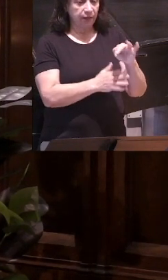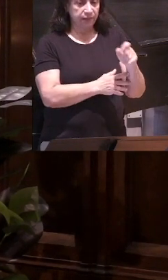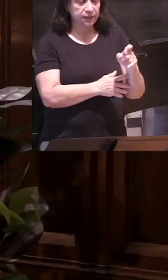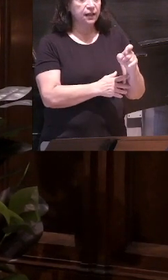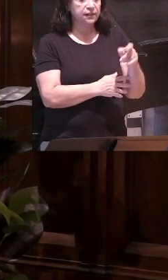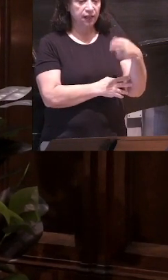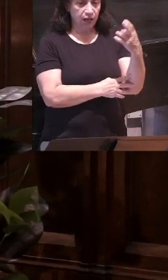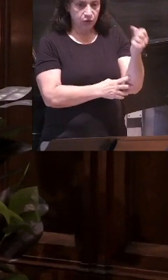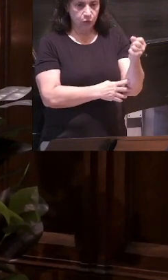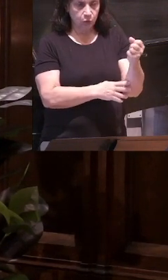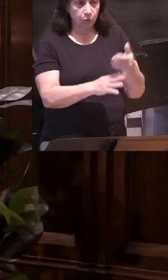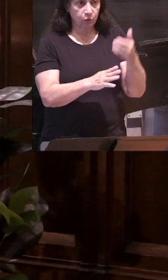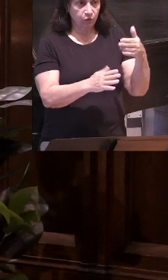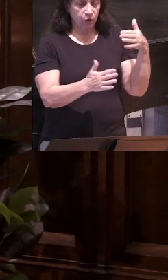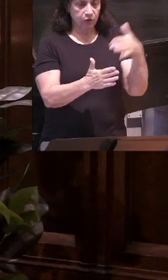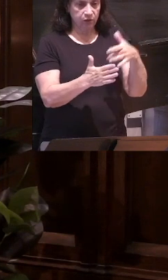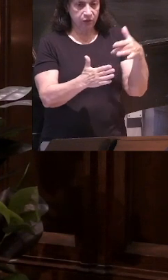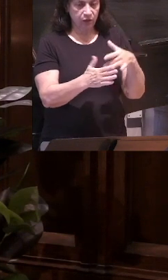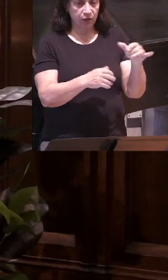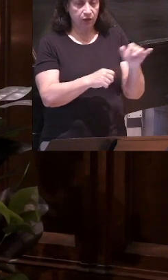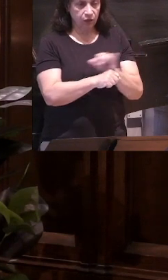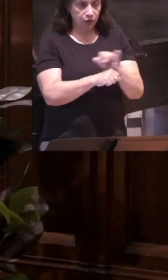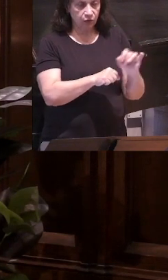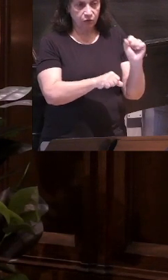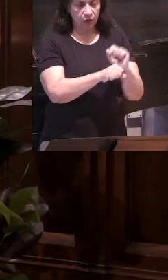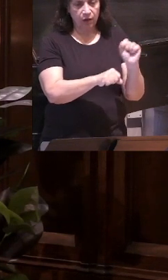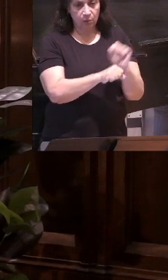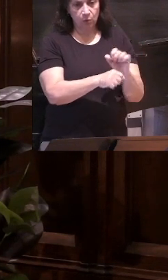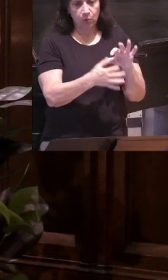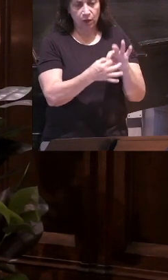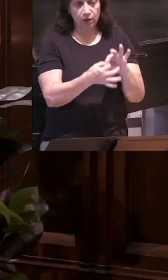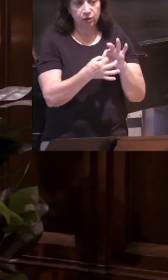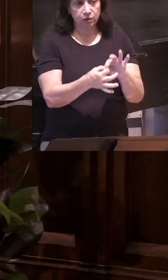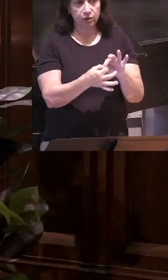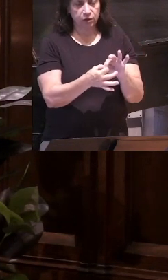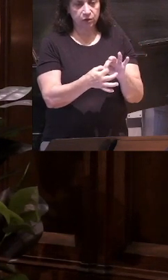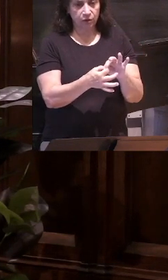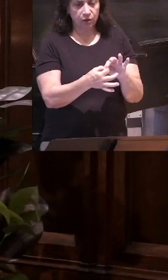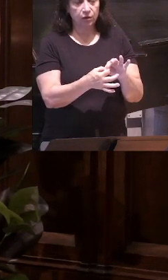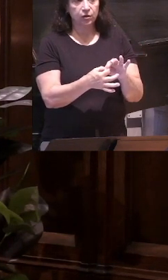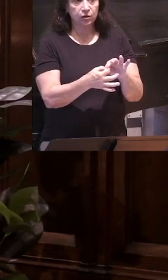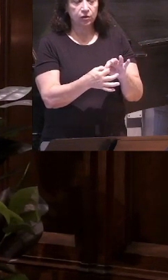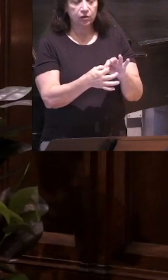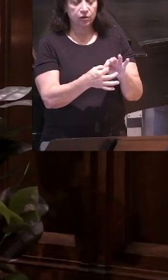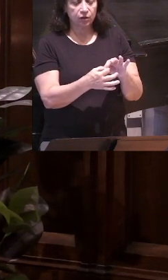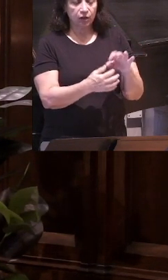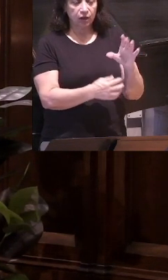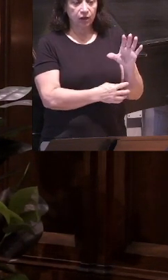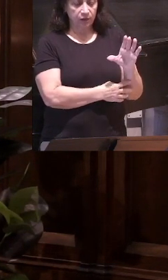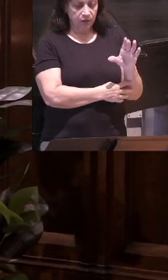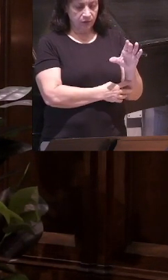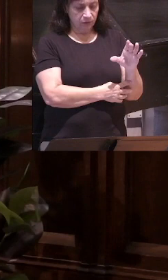School before studying industrial labor relations at Cornell